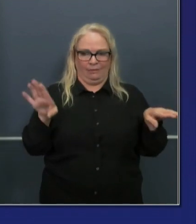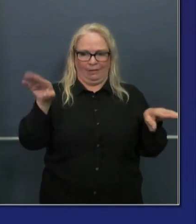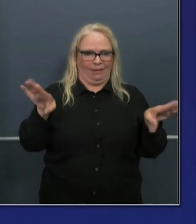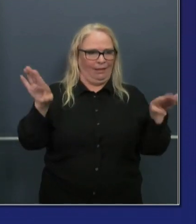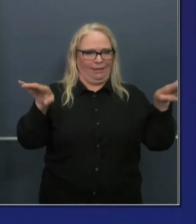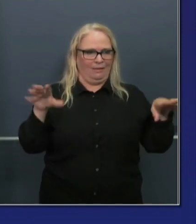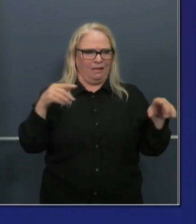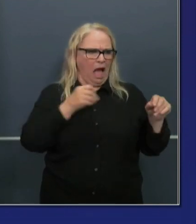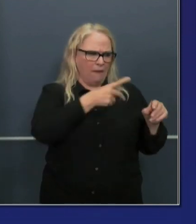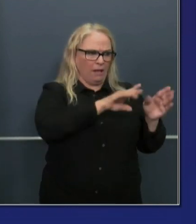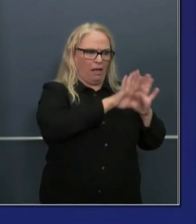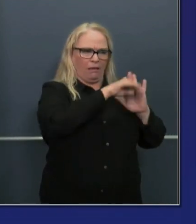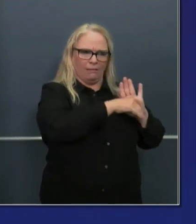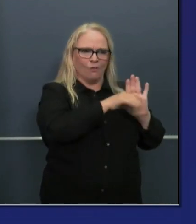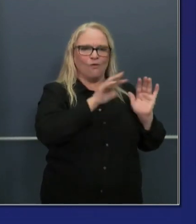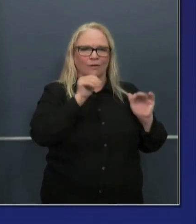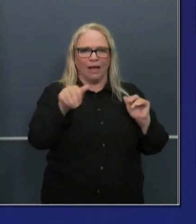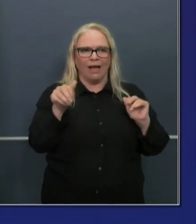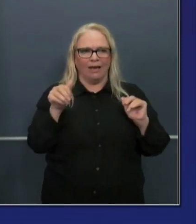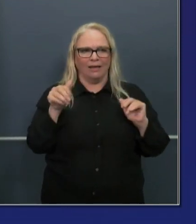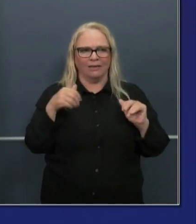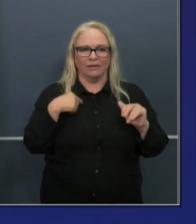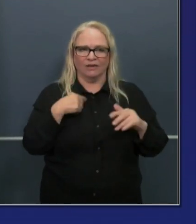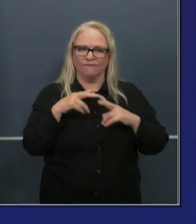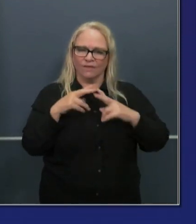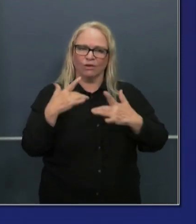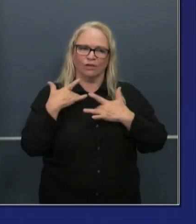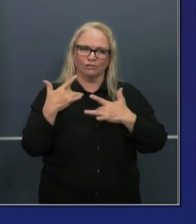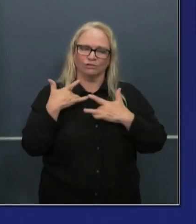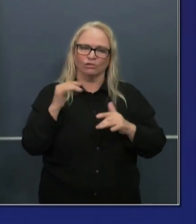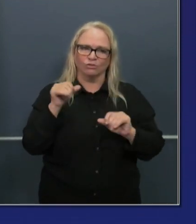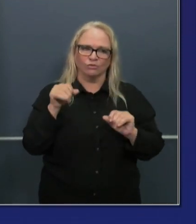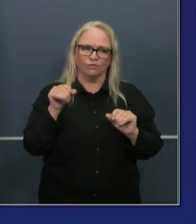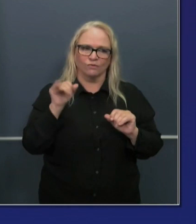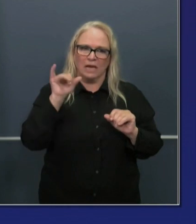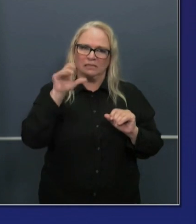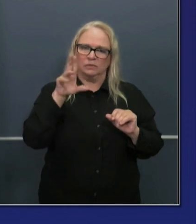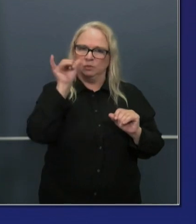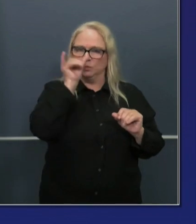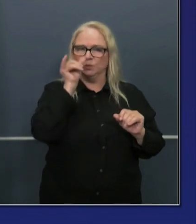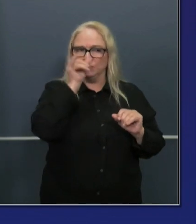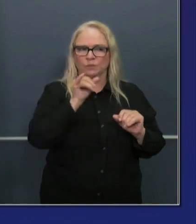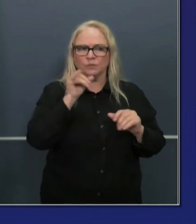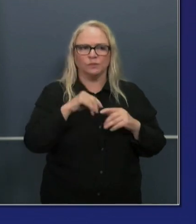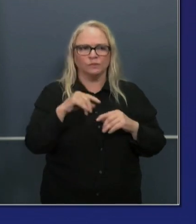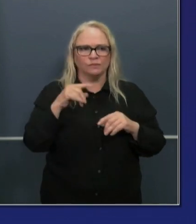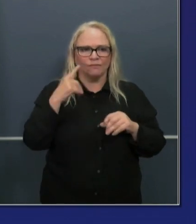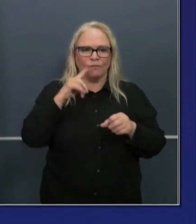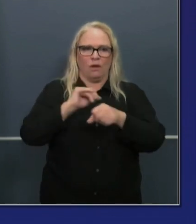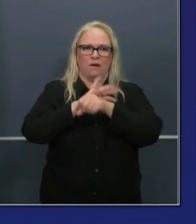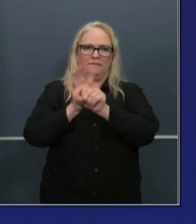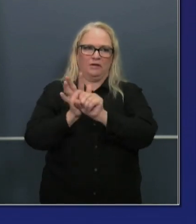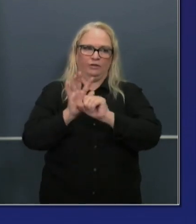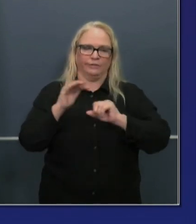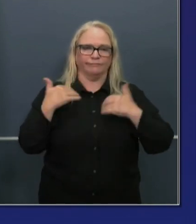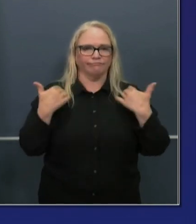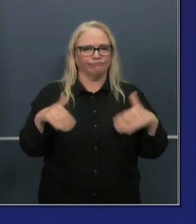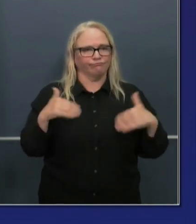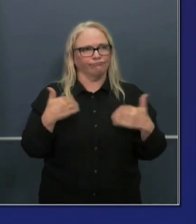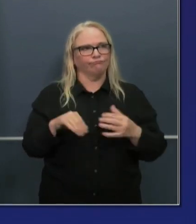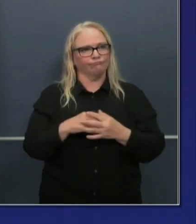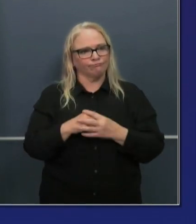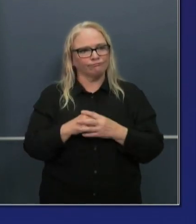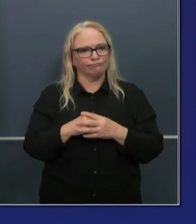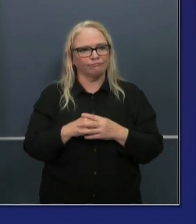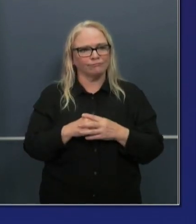obviously express some concern in the ICU population growth in the aggregate that has led to the decision